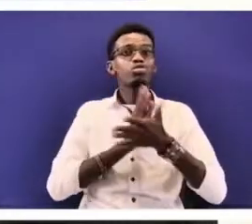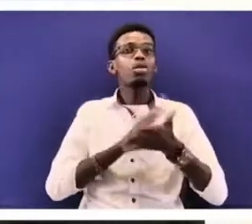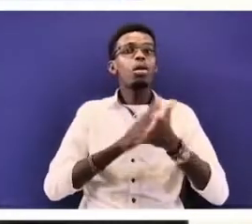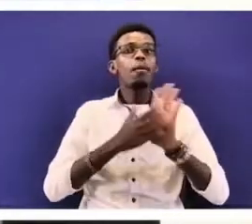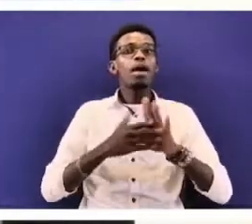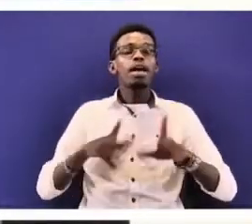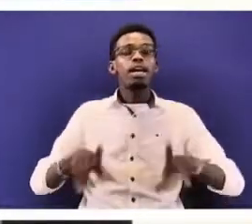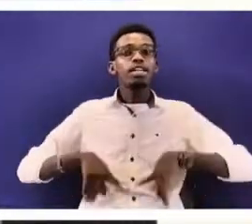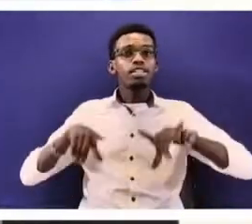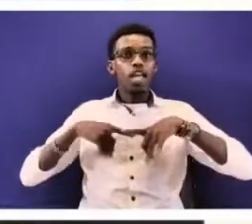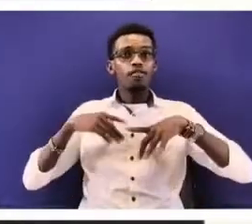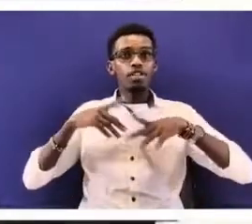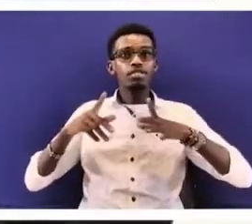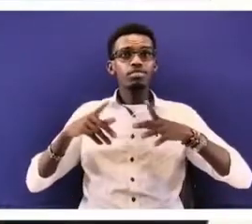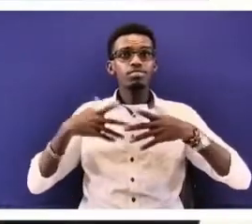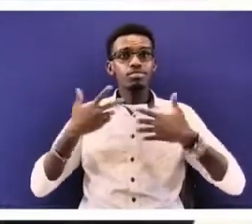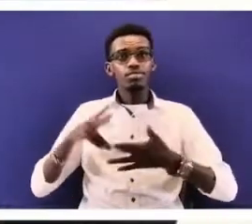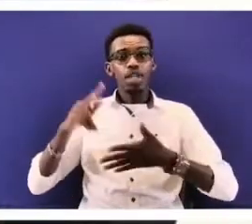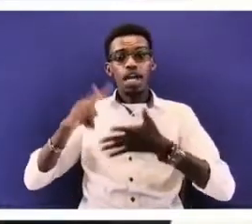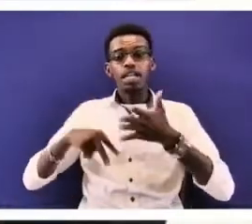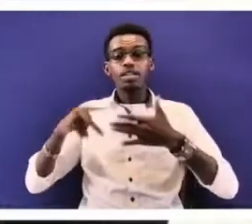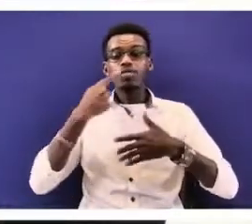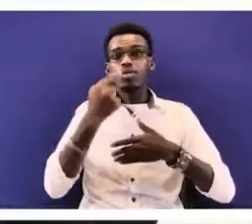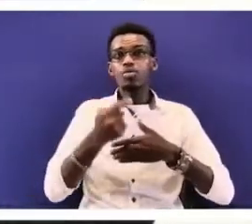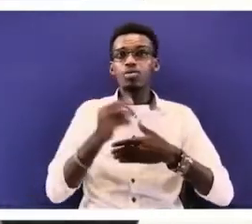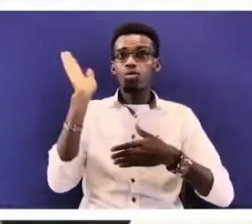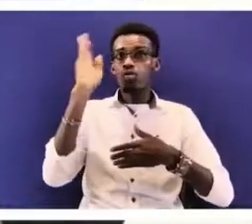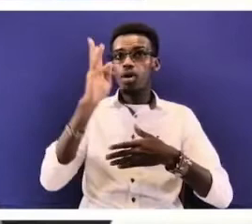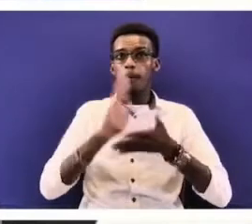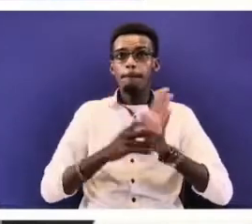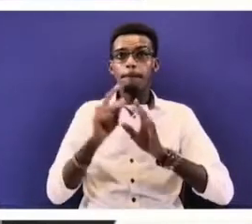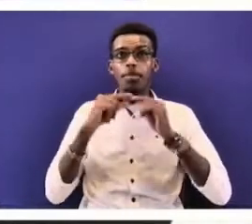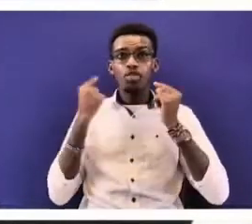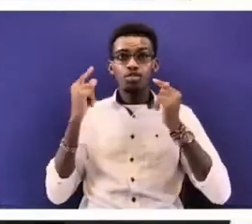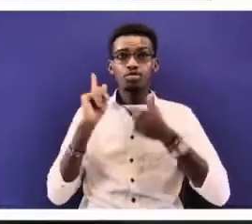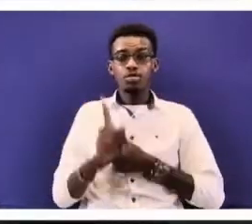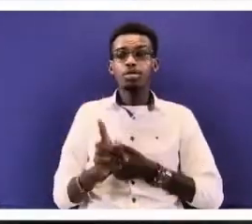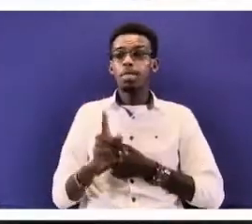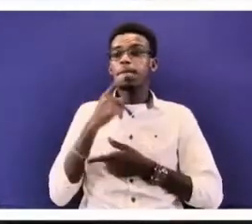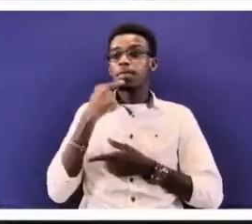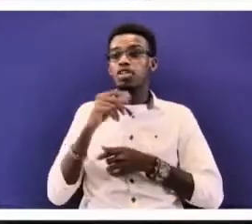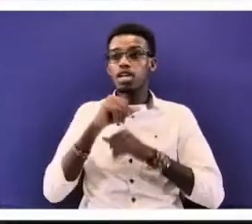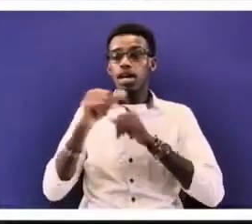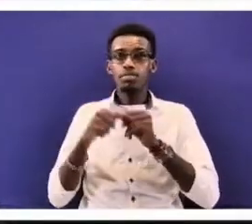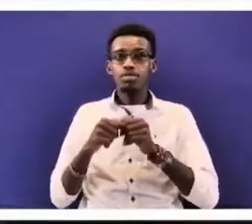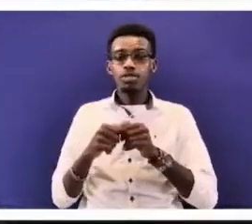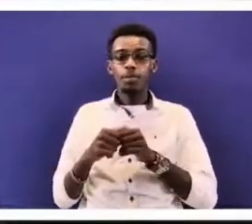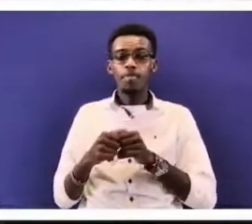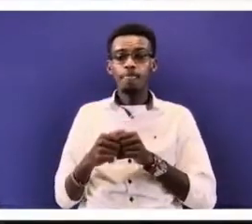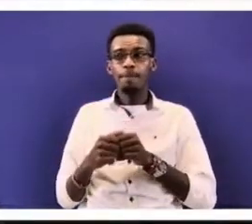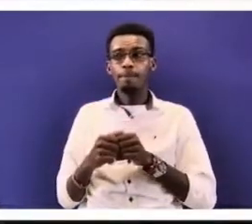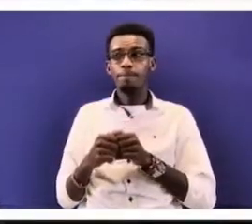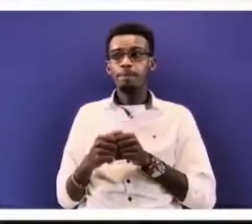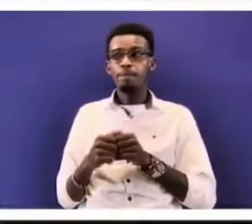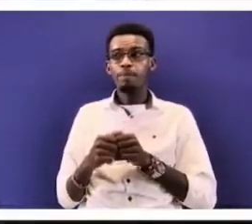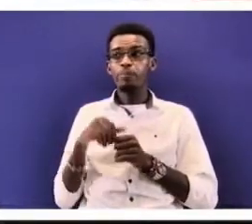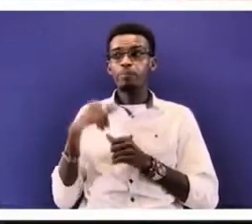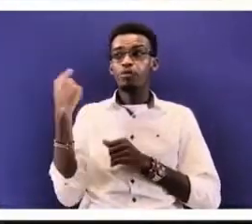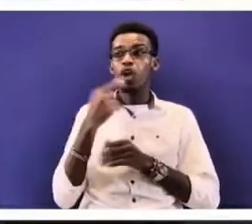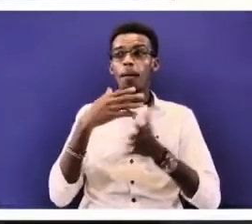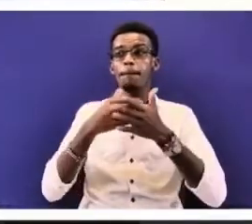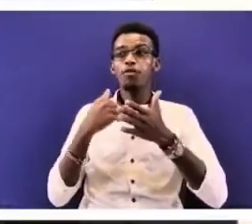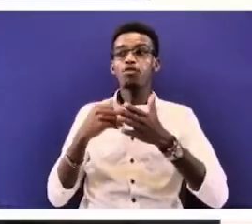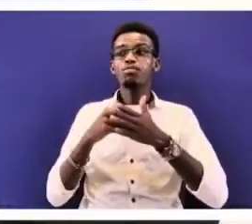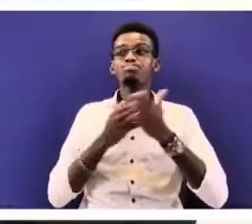living reality. The reading of the word would minister to you. It is not a preamble just before the